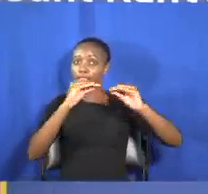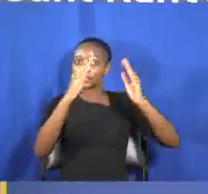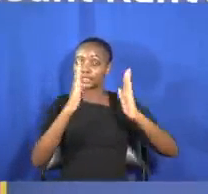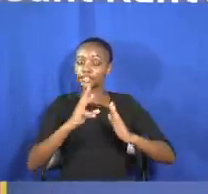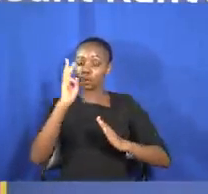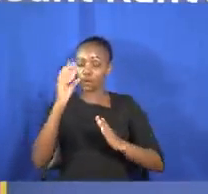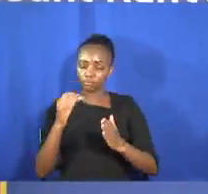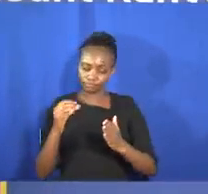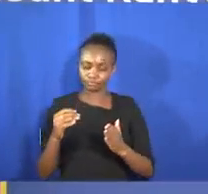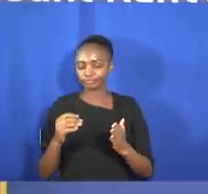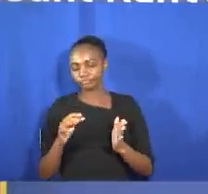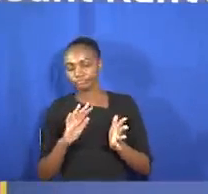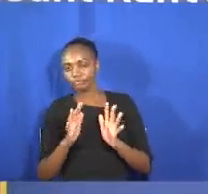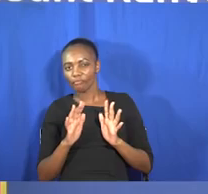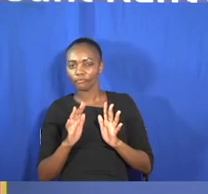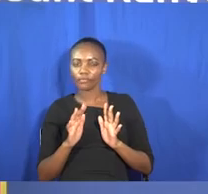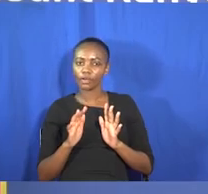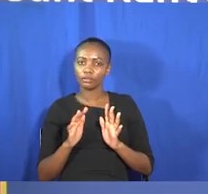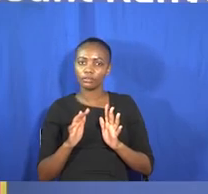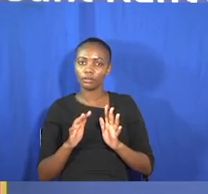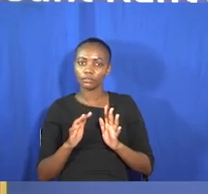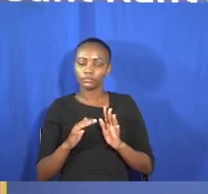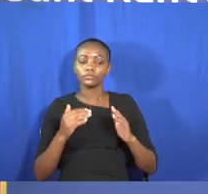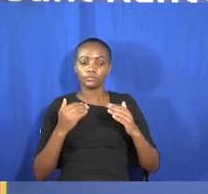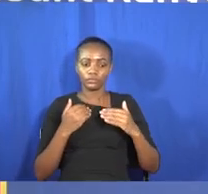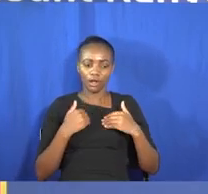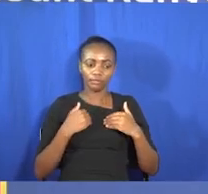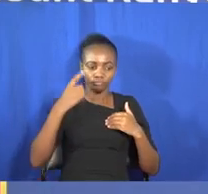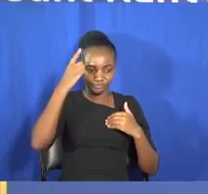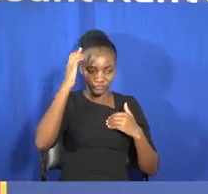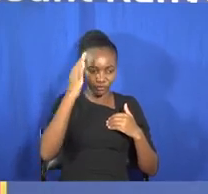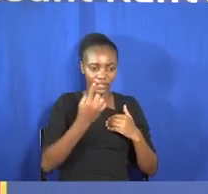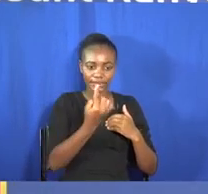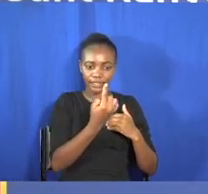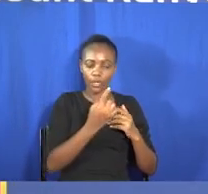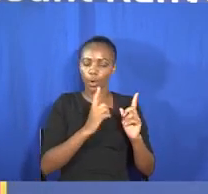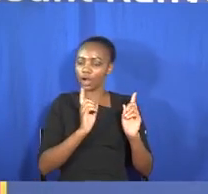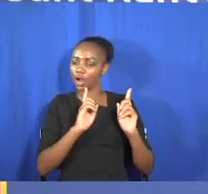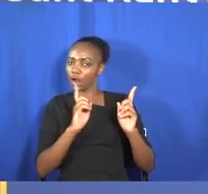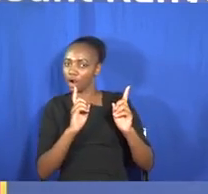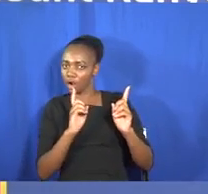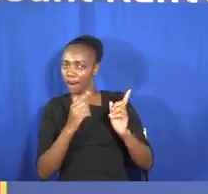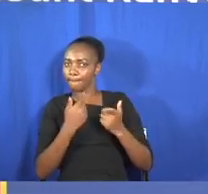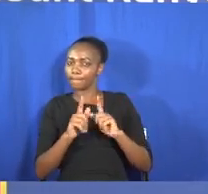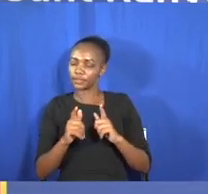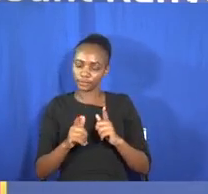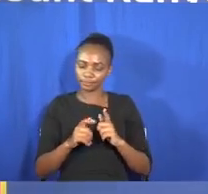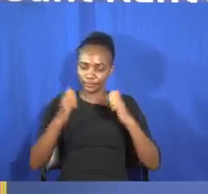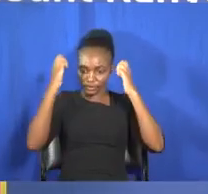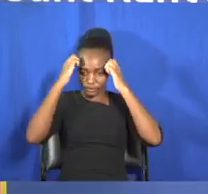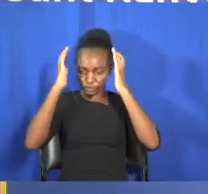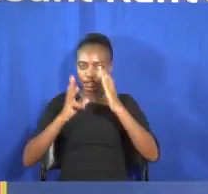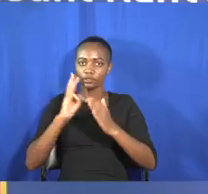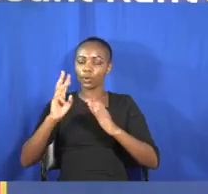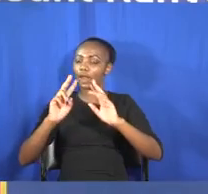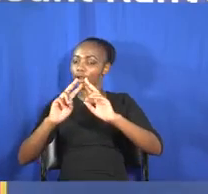as the teacher will be largely not the teacher with the knowledge as the reservoir and